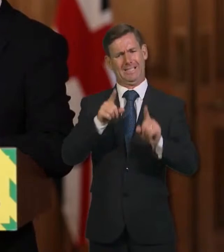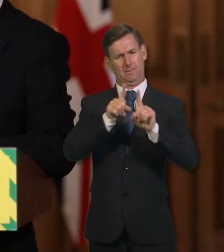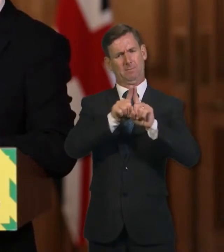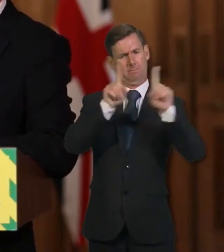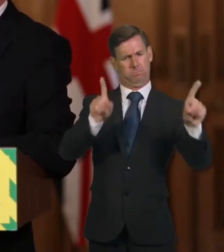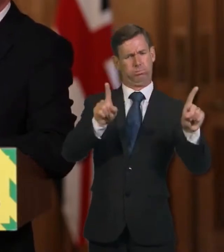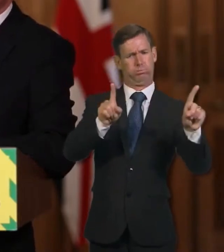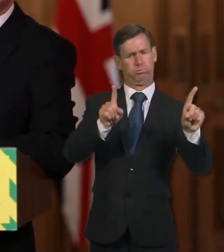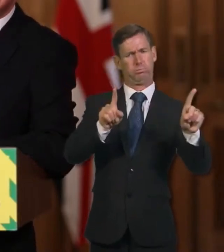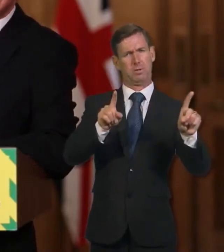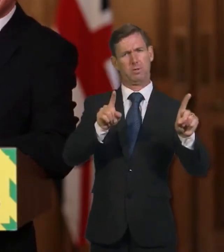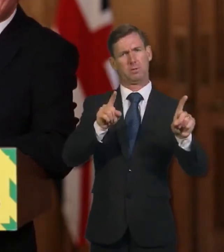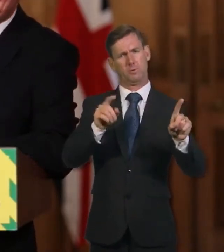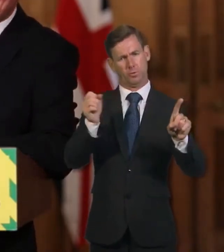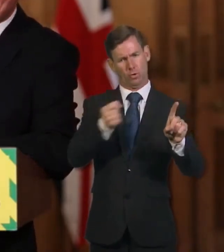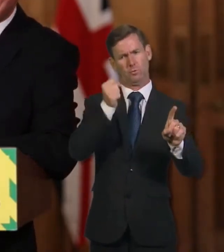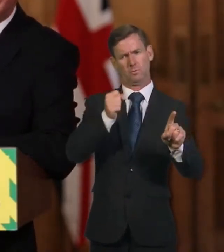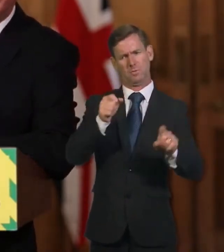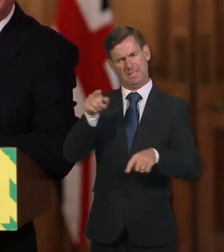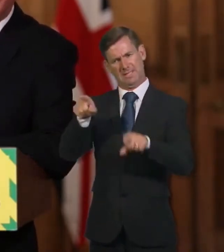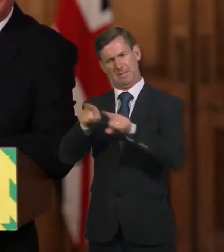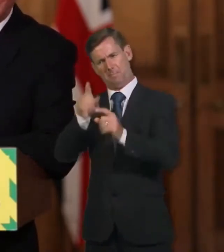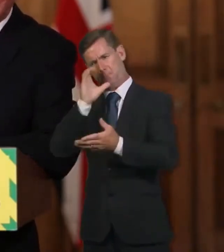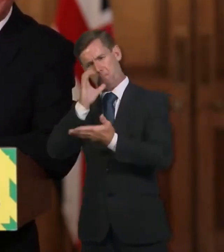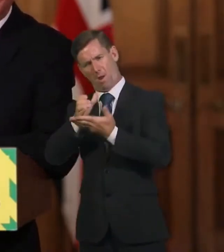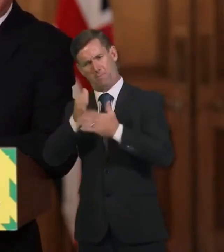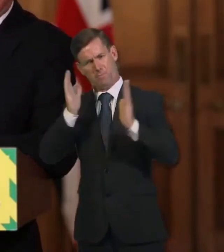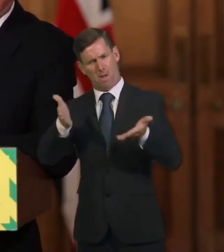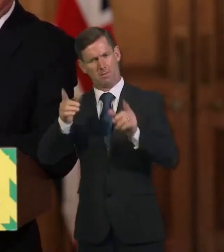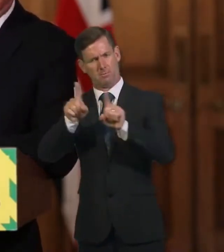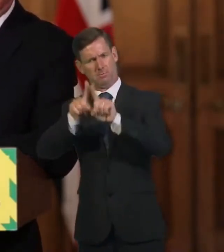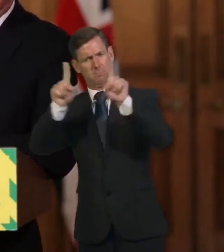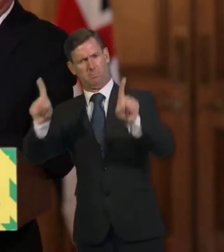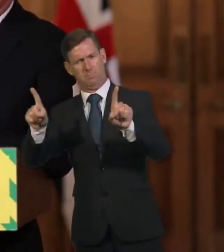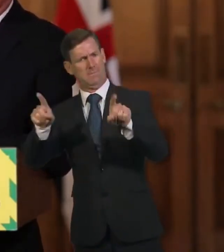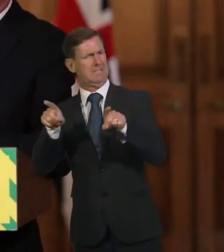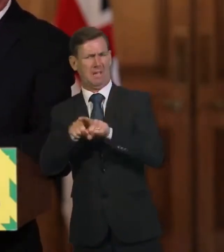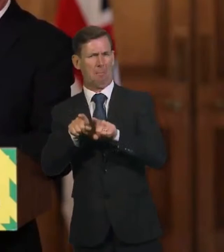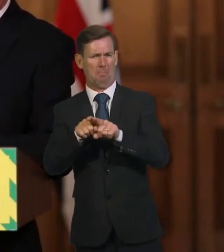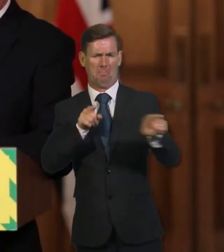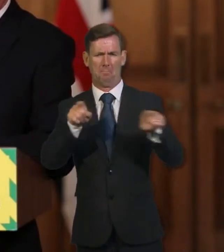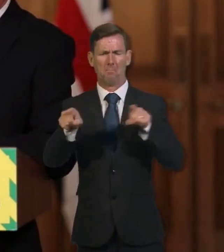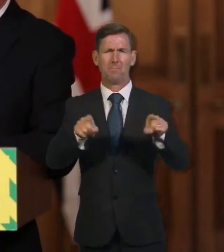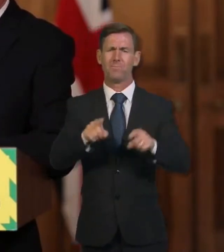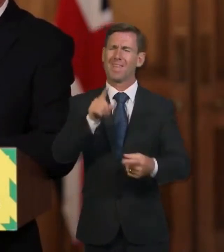that. In all of this, and this is an important point to get across with all of it, that